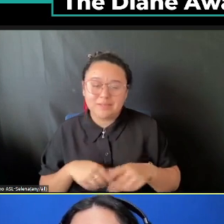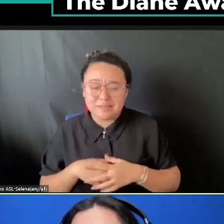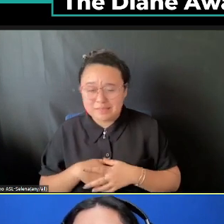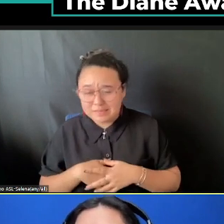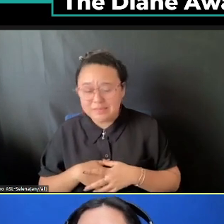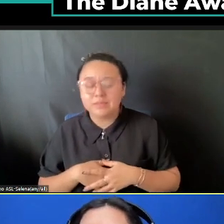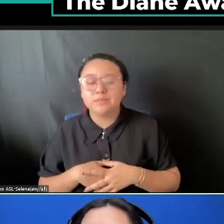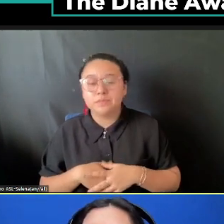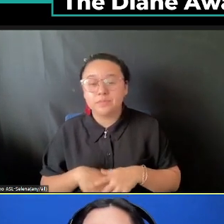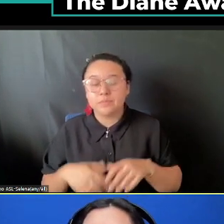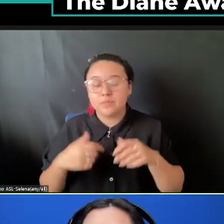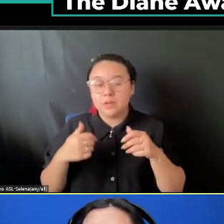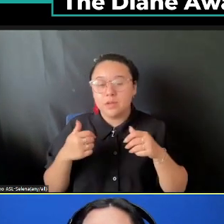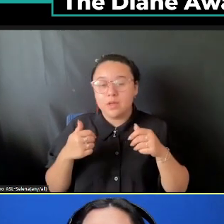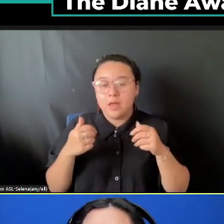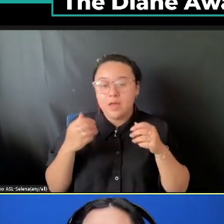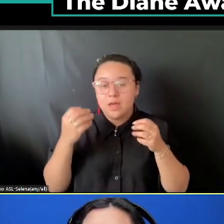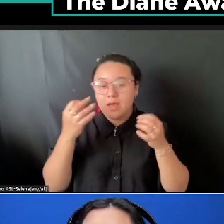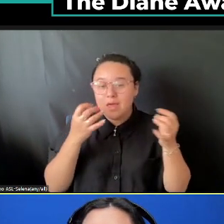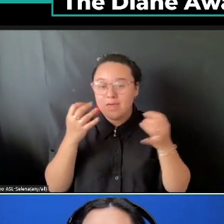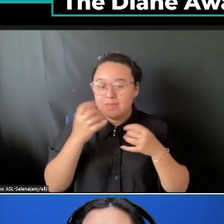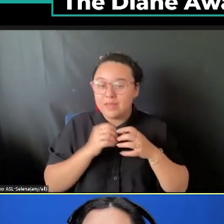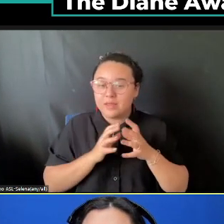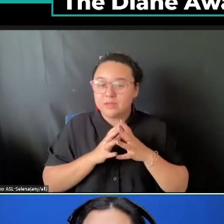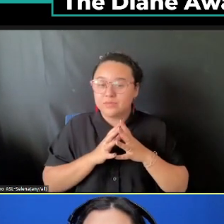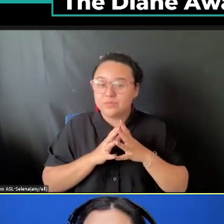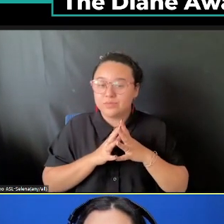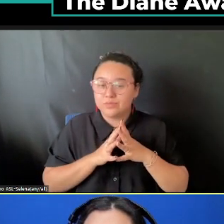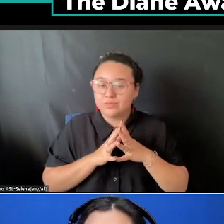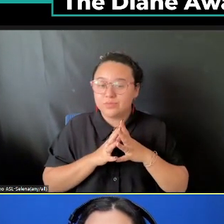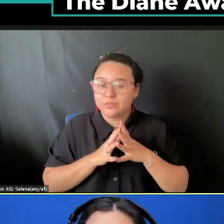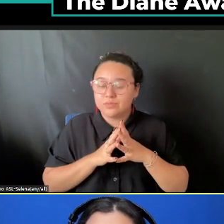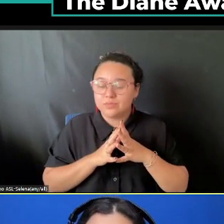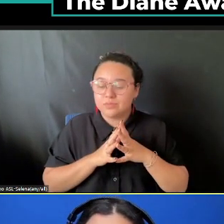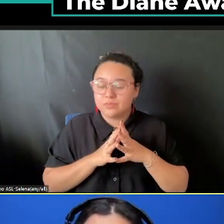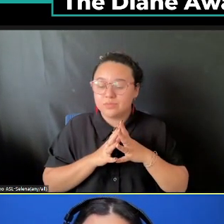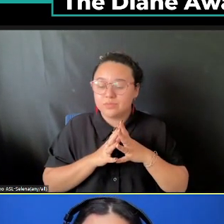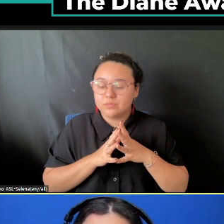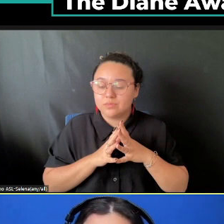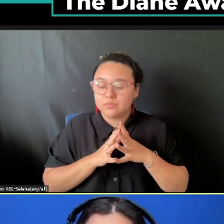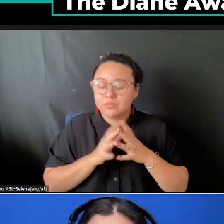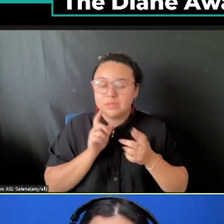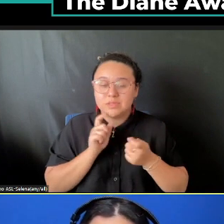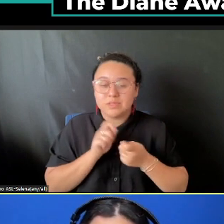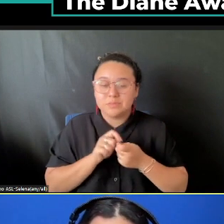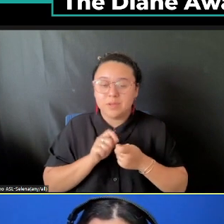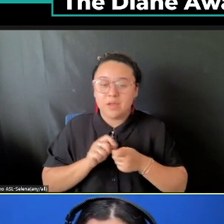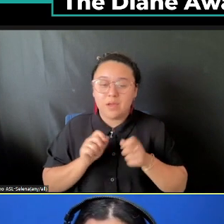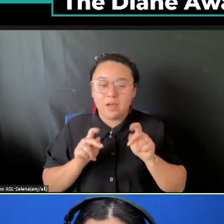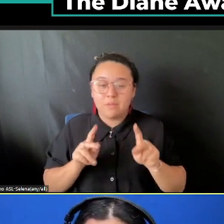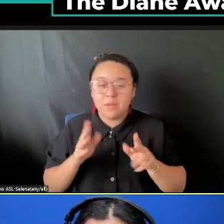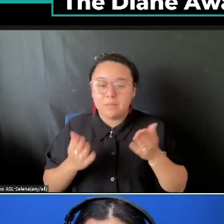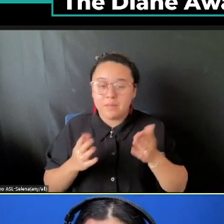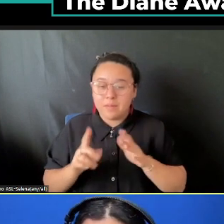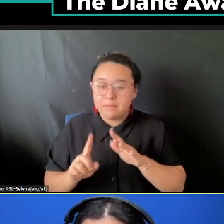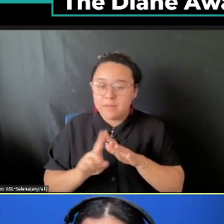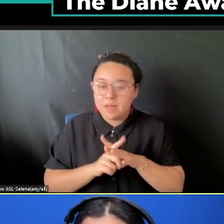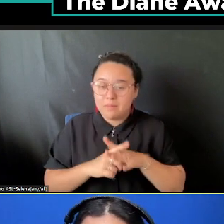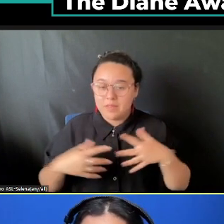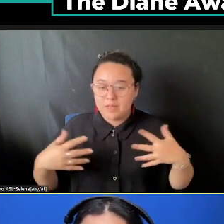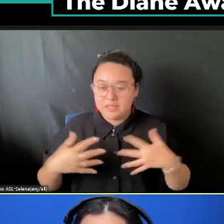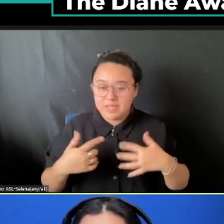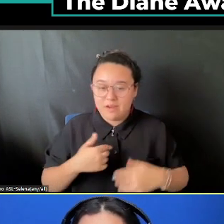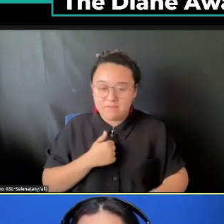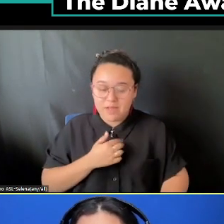I find myself, there are certain things, that opportunities that might pop up and that will terrify me and scare